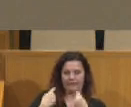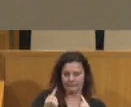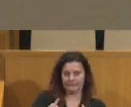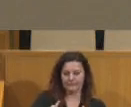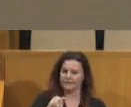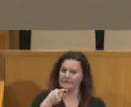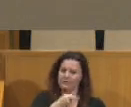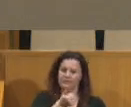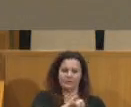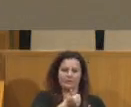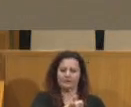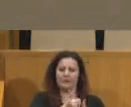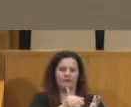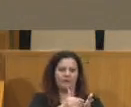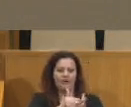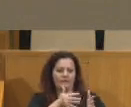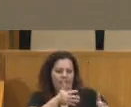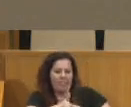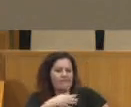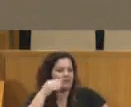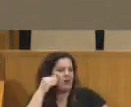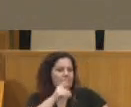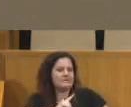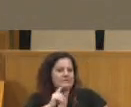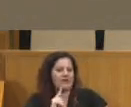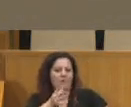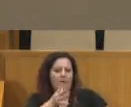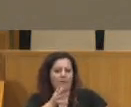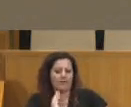we have in our community a crisis.